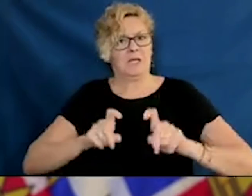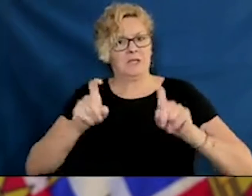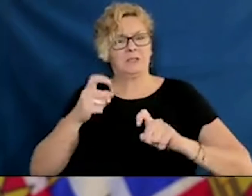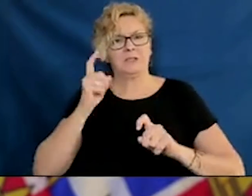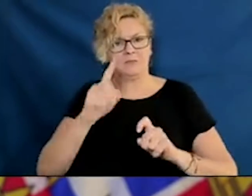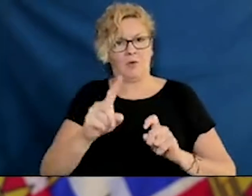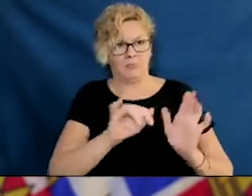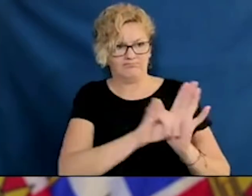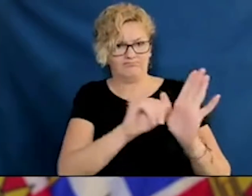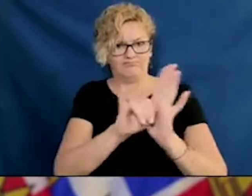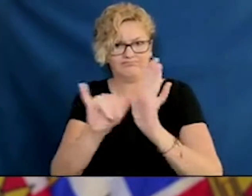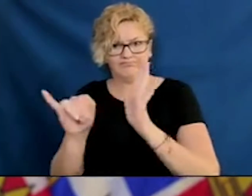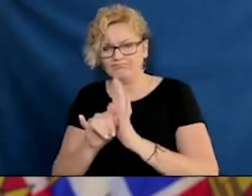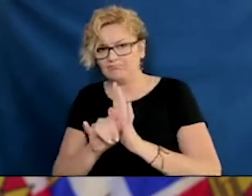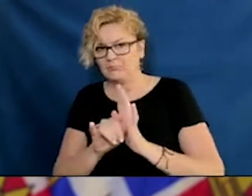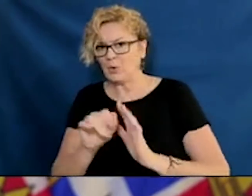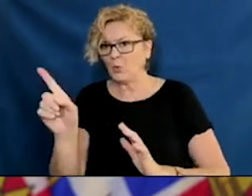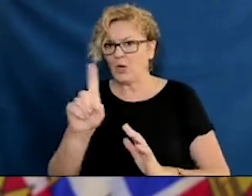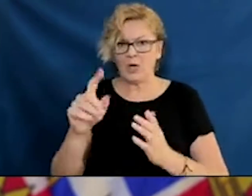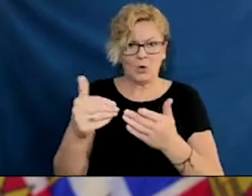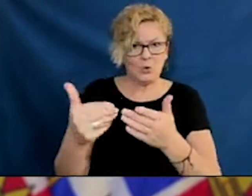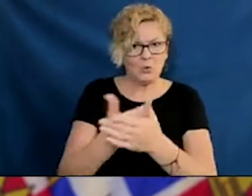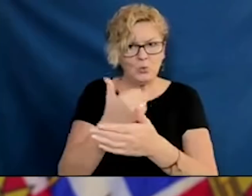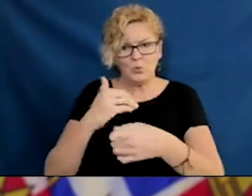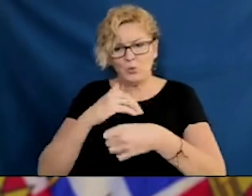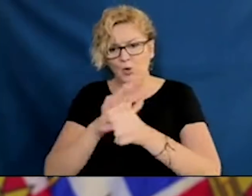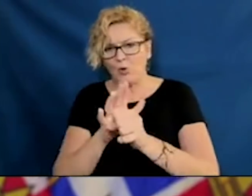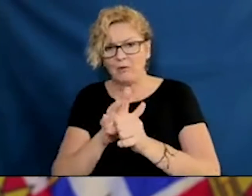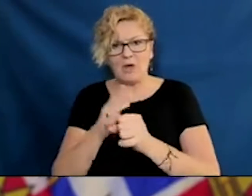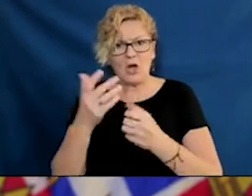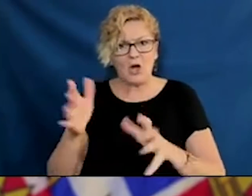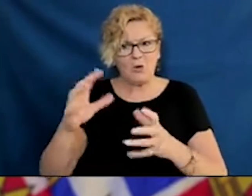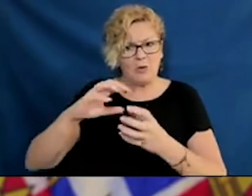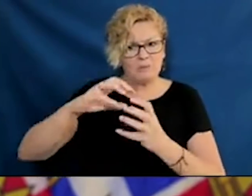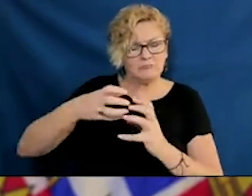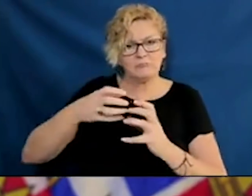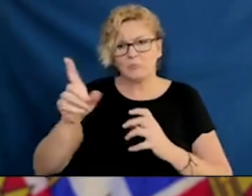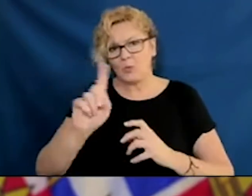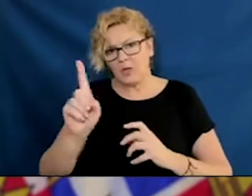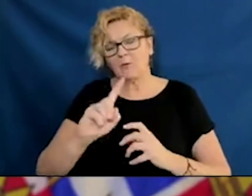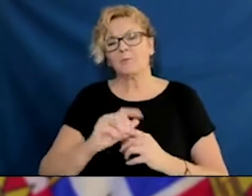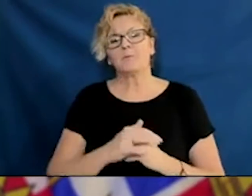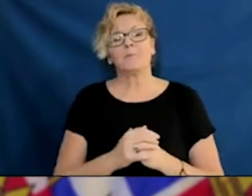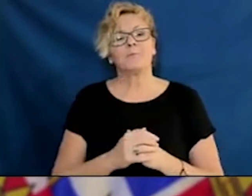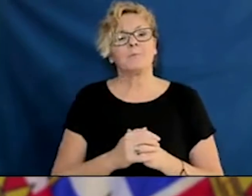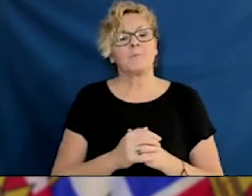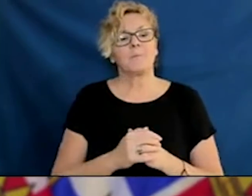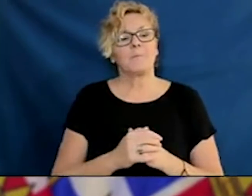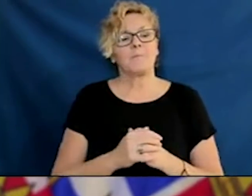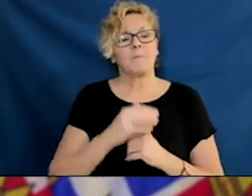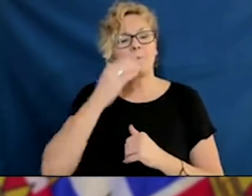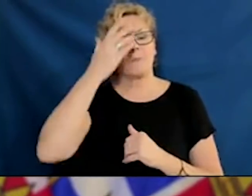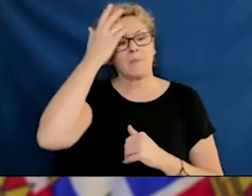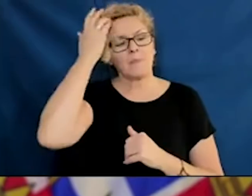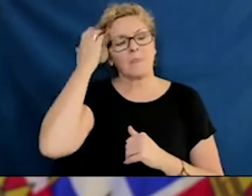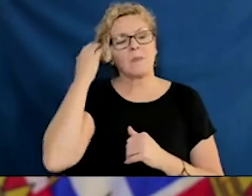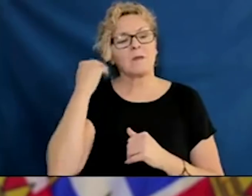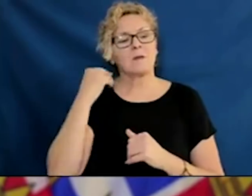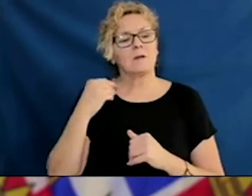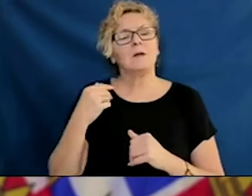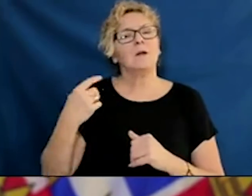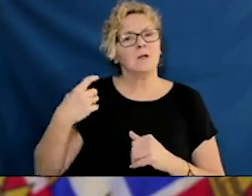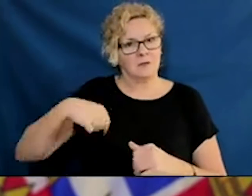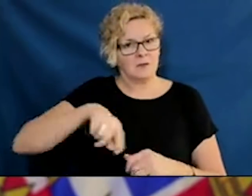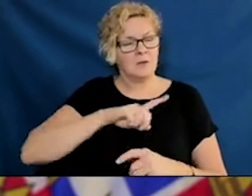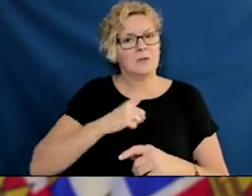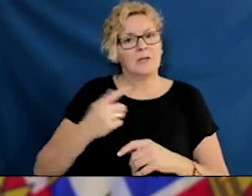concerning for us right now, that we've seen in other parts of the world and here in Canada. Reports on the weekend from